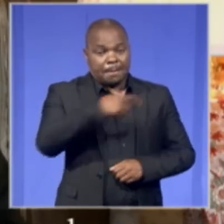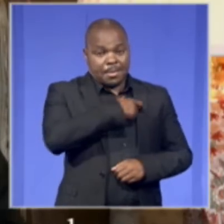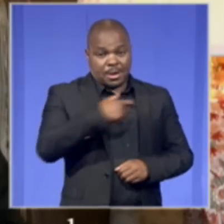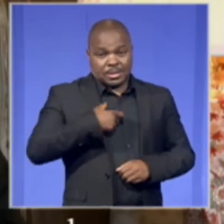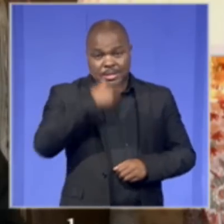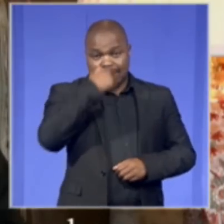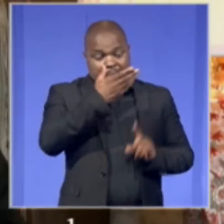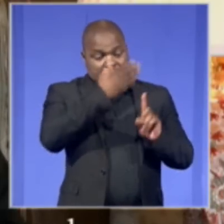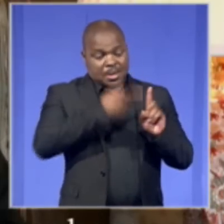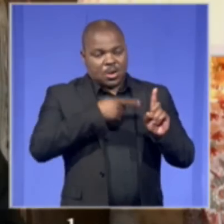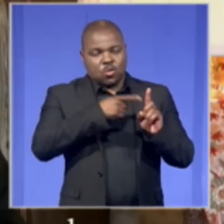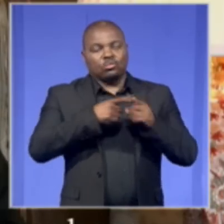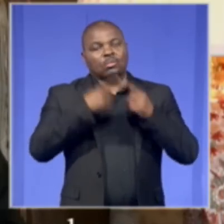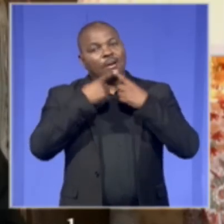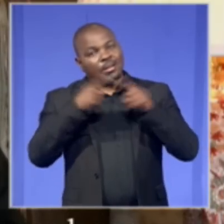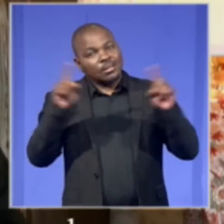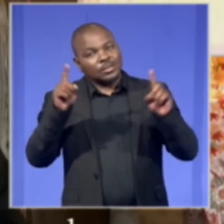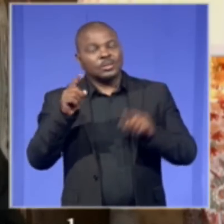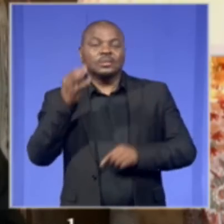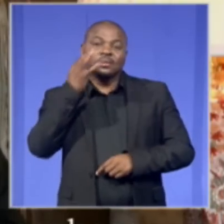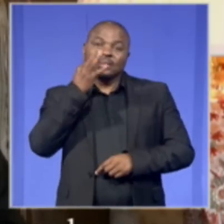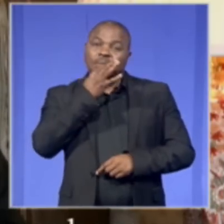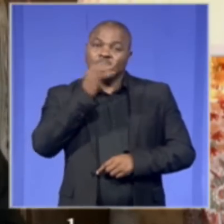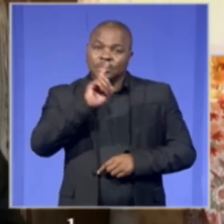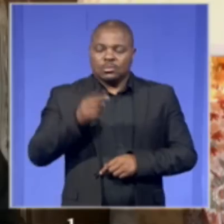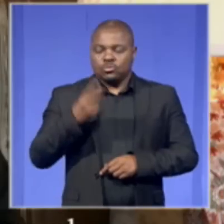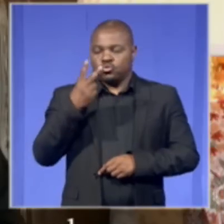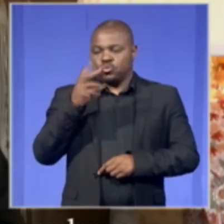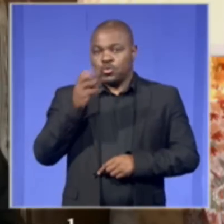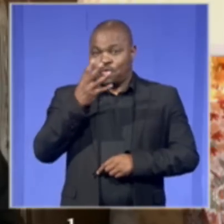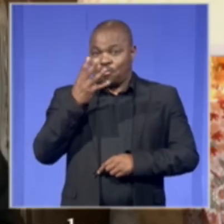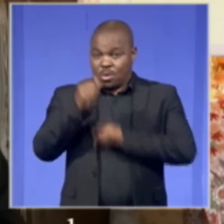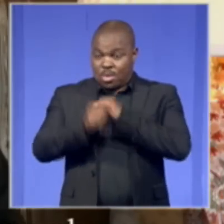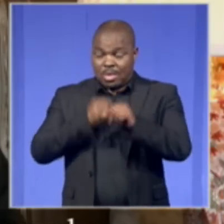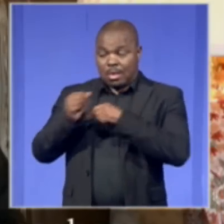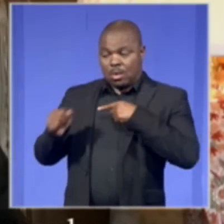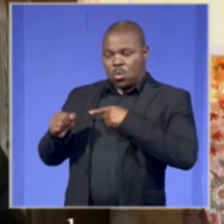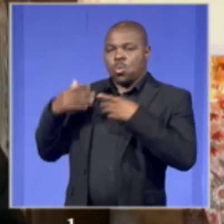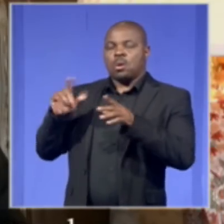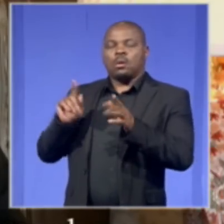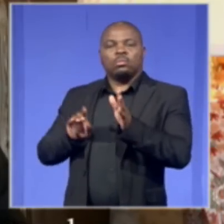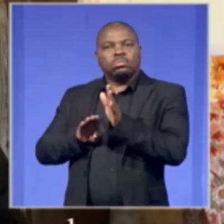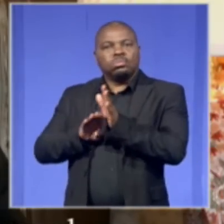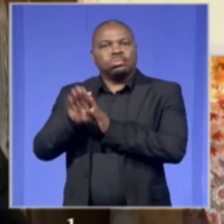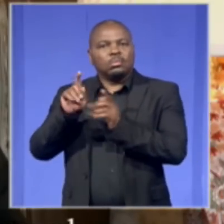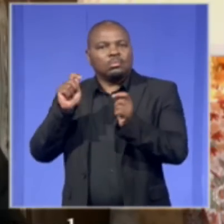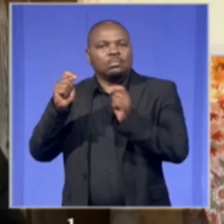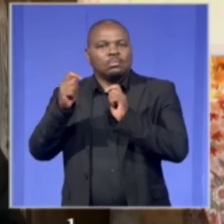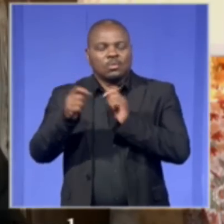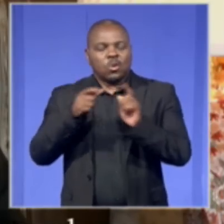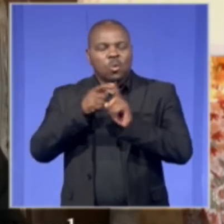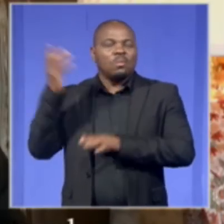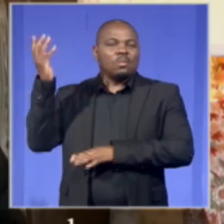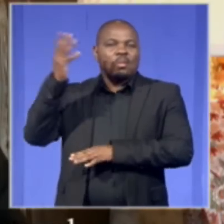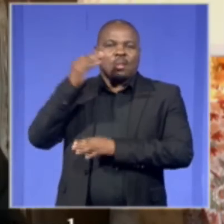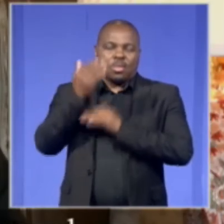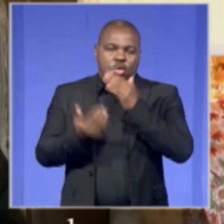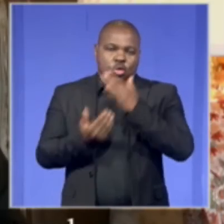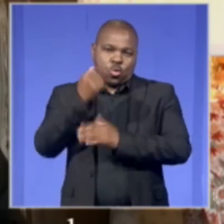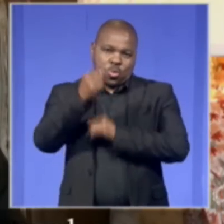Mopresidente Cyril Ramaphosa o phatlaladitse selemo sa 2024 e le sa diphetoho le kgatelopele molaetseng wa hae wa selemo se